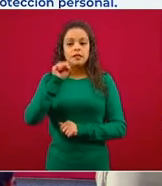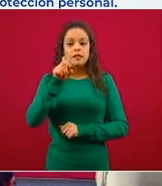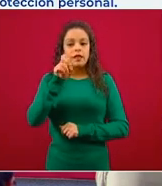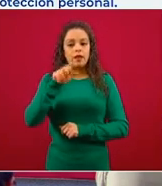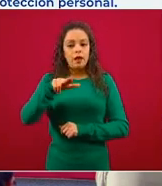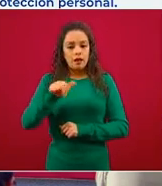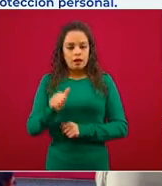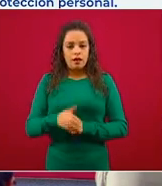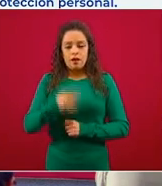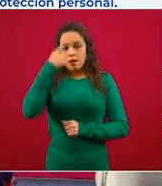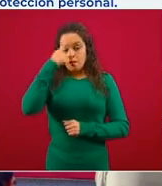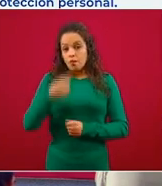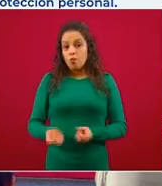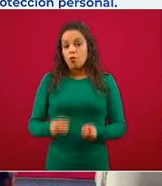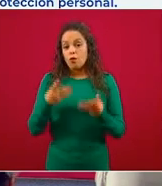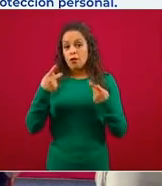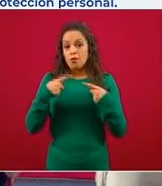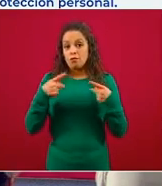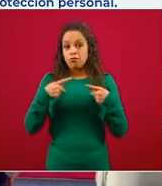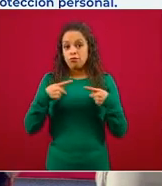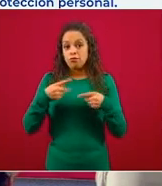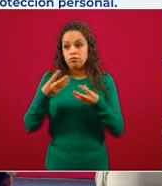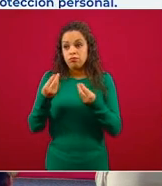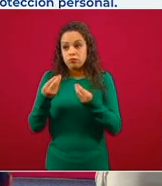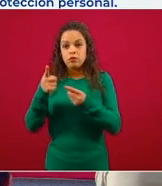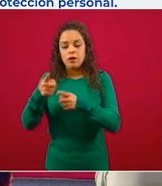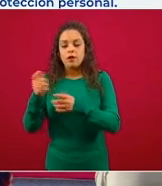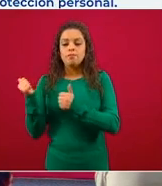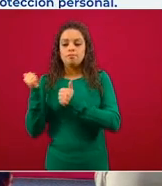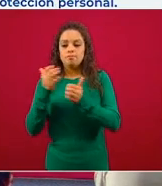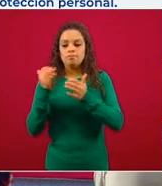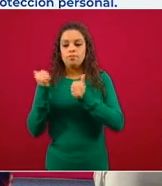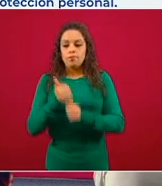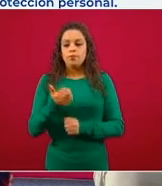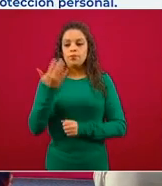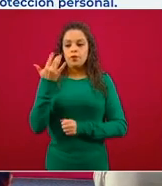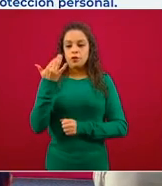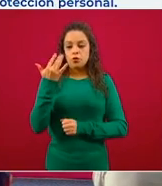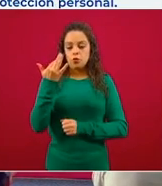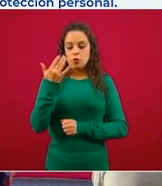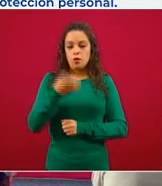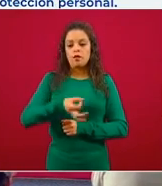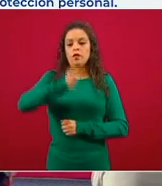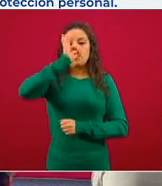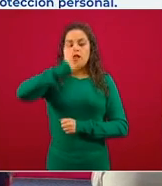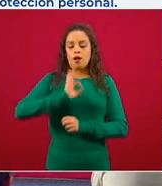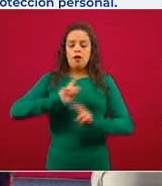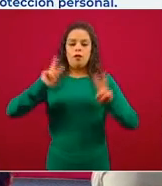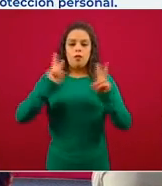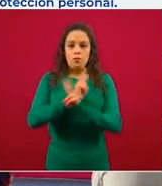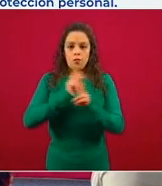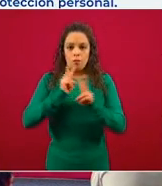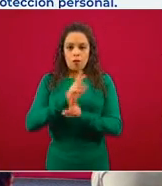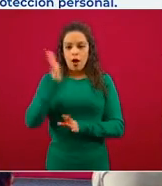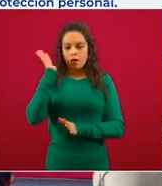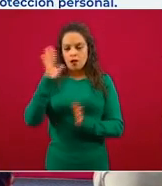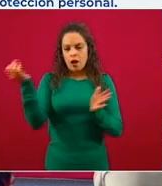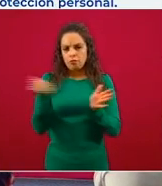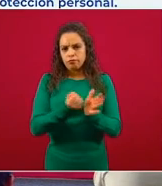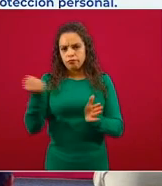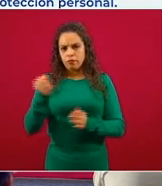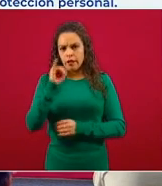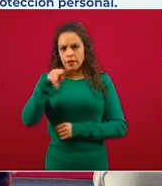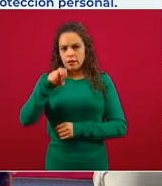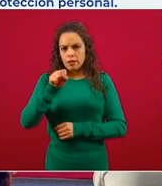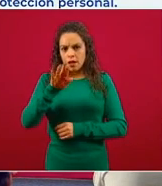there they will need 50 ventilators, and they have bought these, and that has been authorized, and that has been